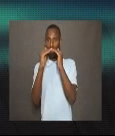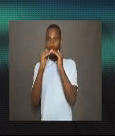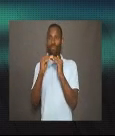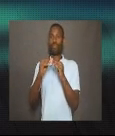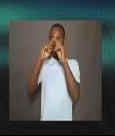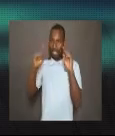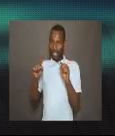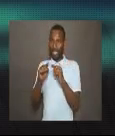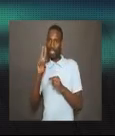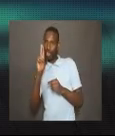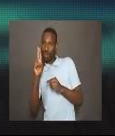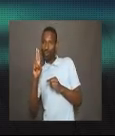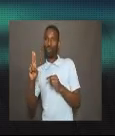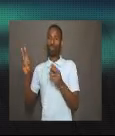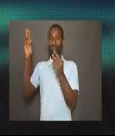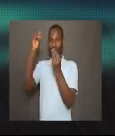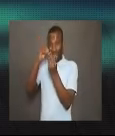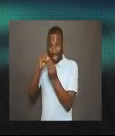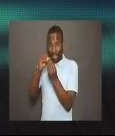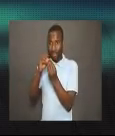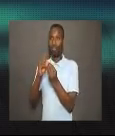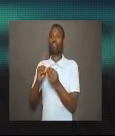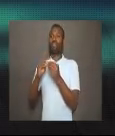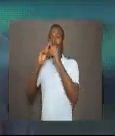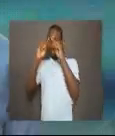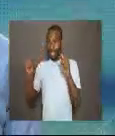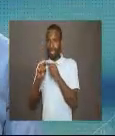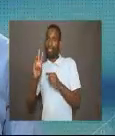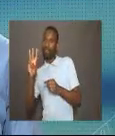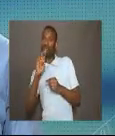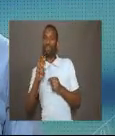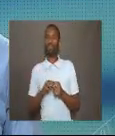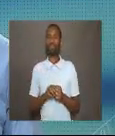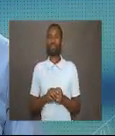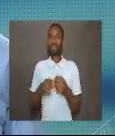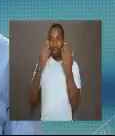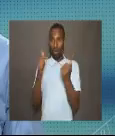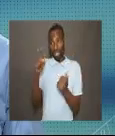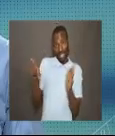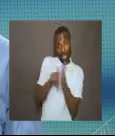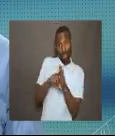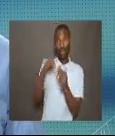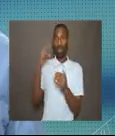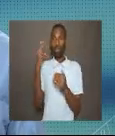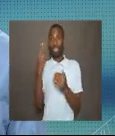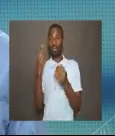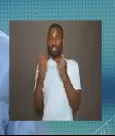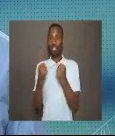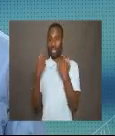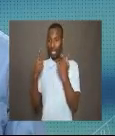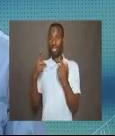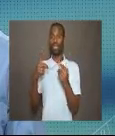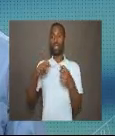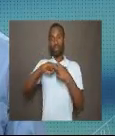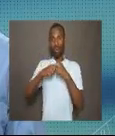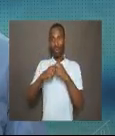delta U plus delta W. Let us use this law to solve a problem.